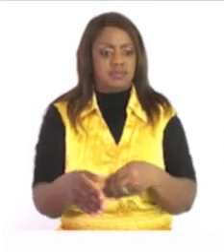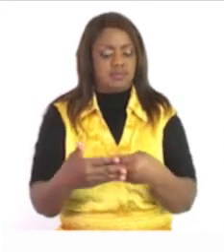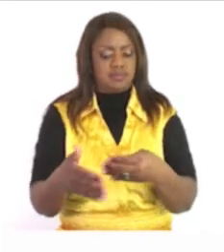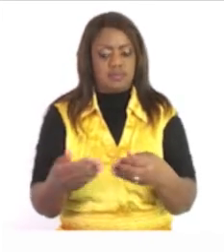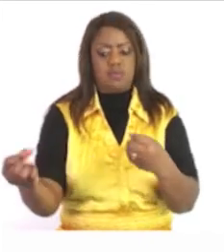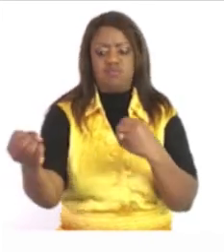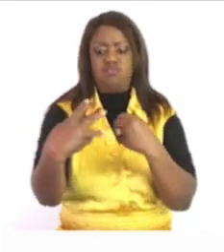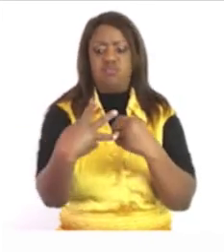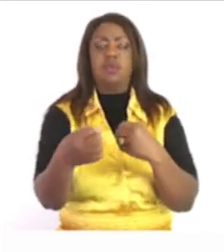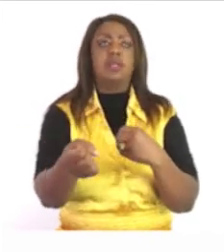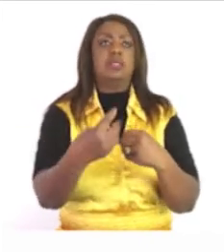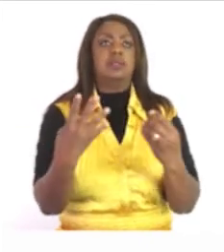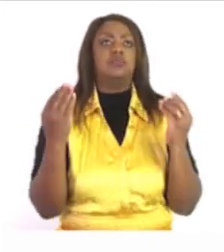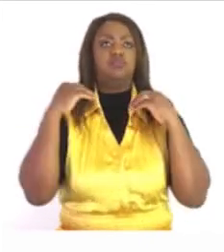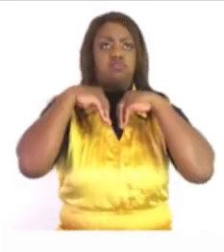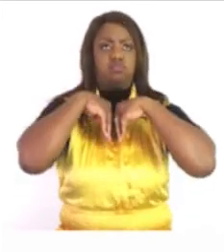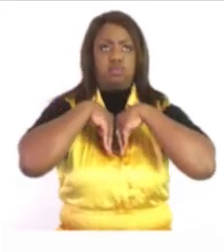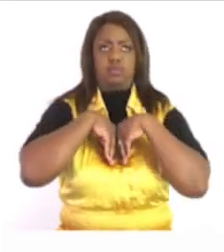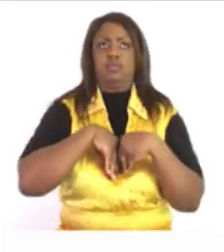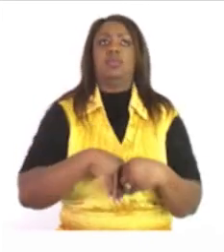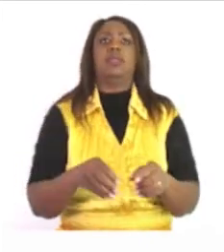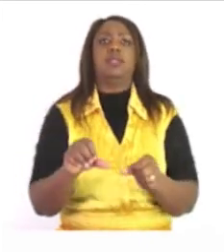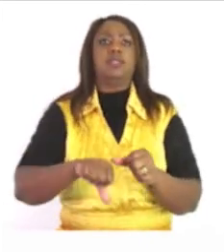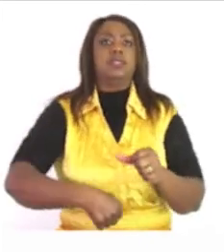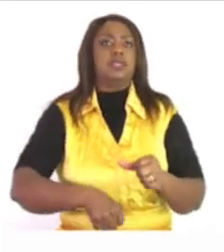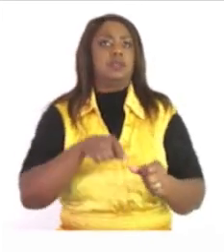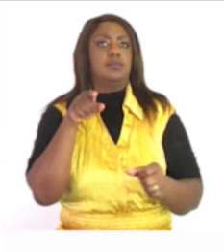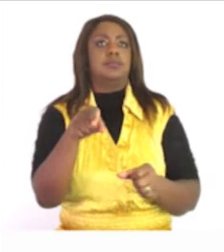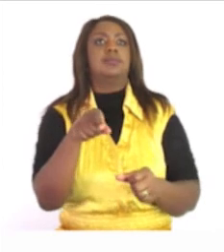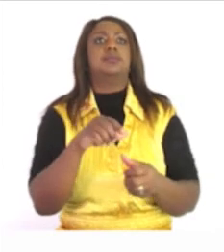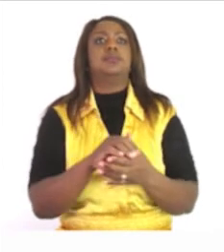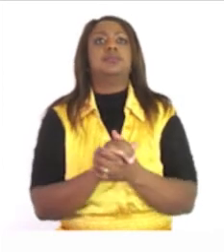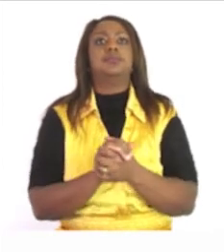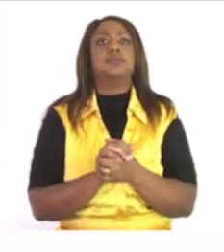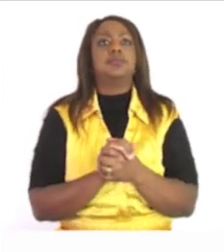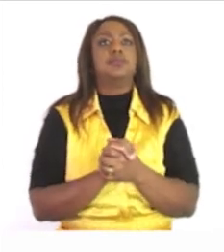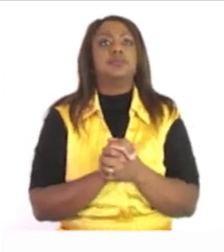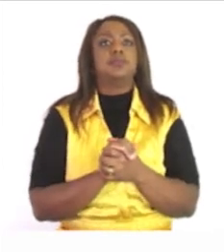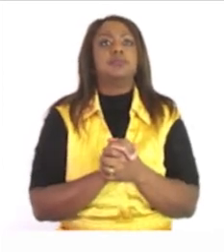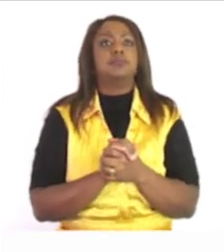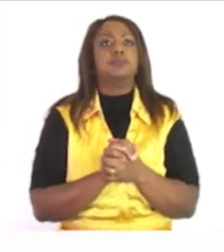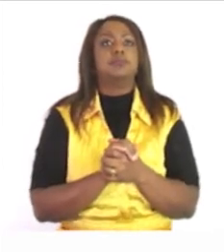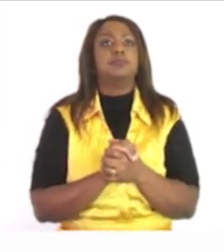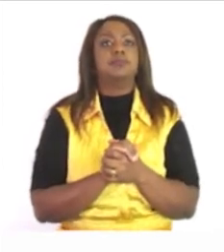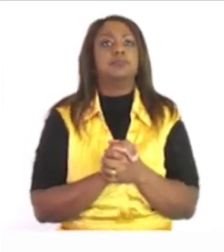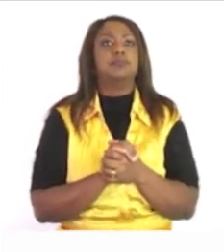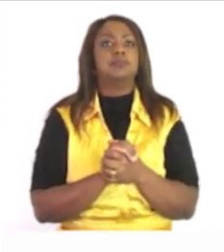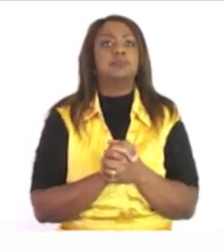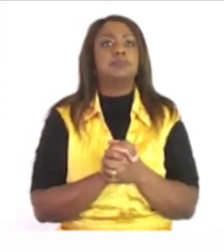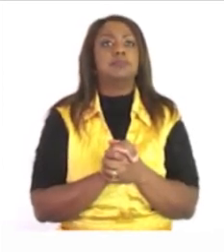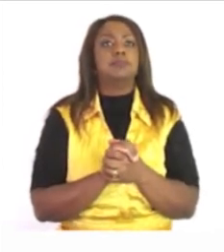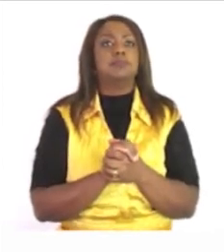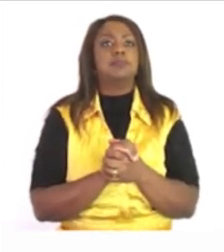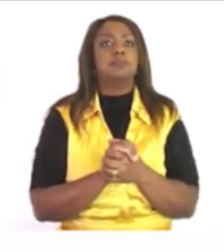if you are sick, avoid contact with other people. Rather stay on your own or sleep. And the very last one,